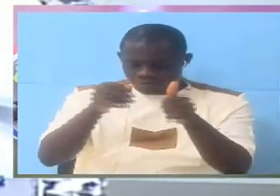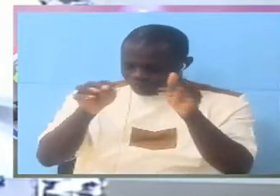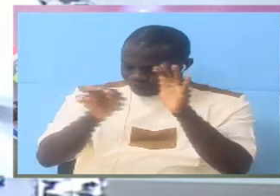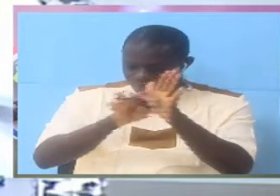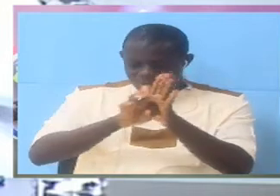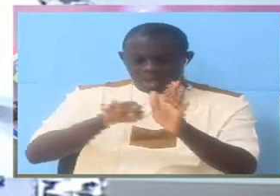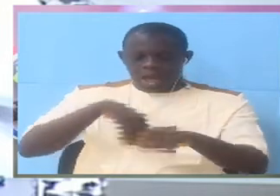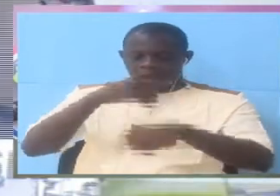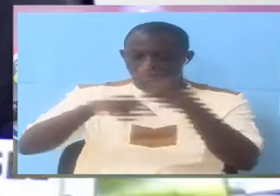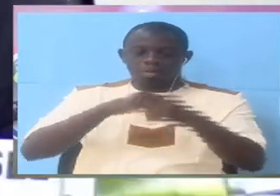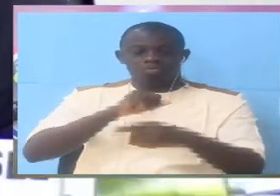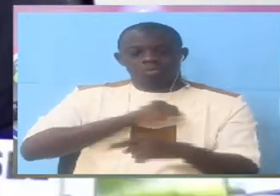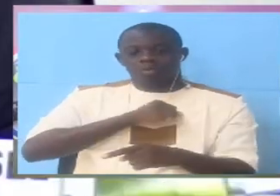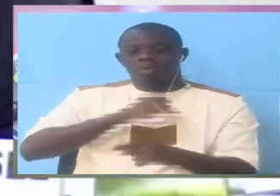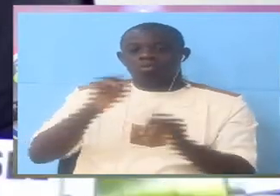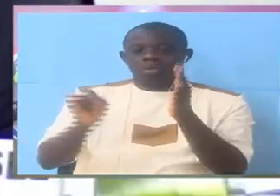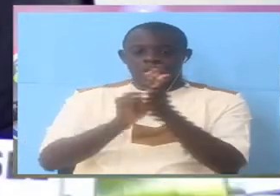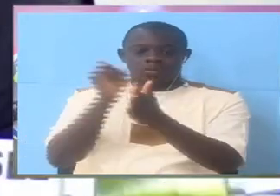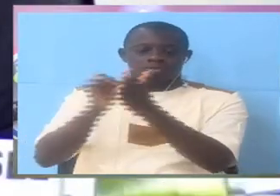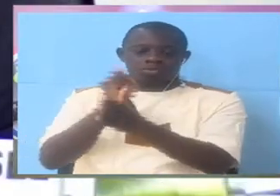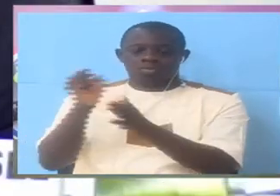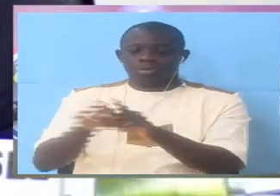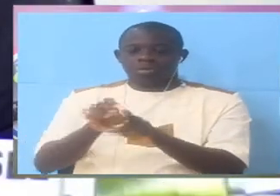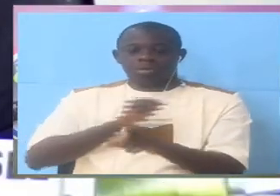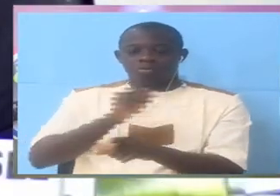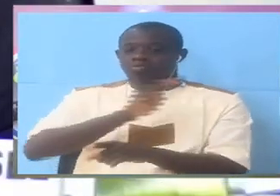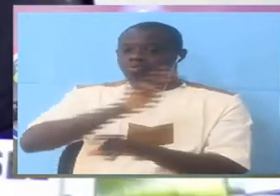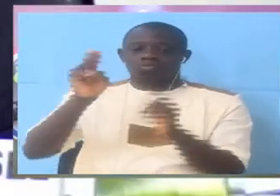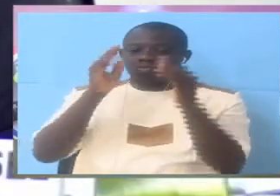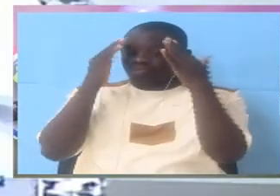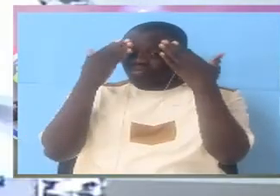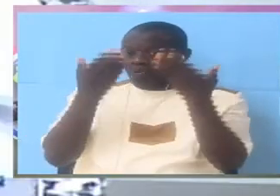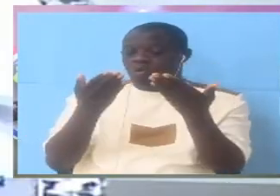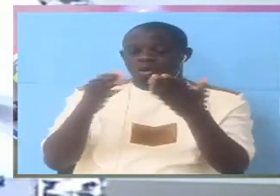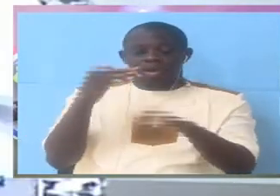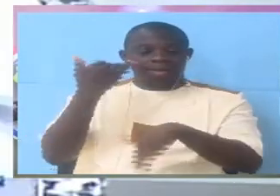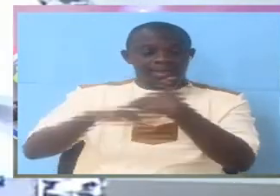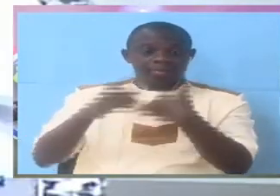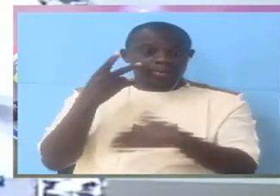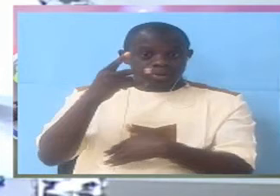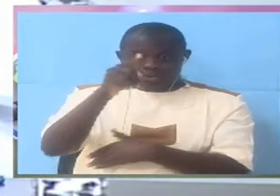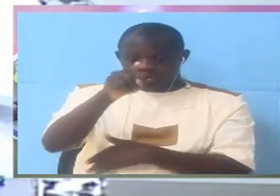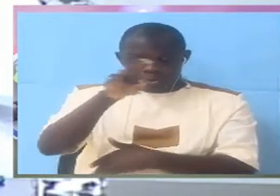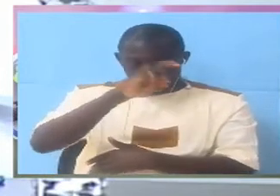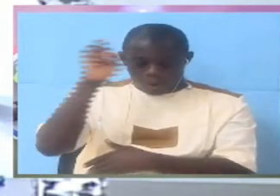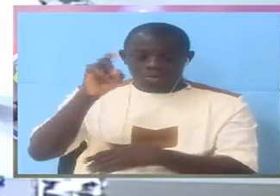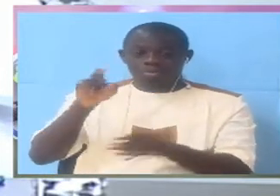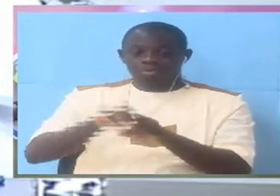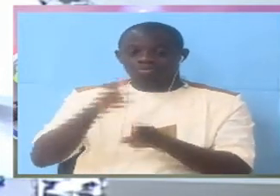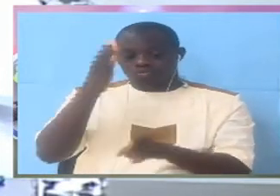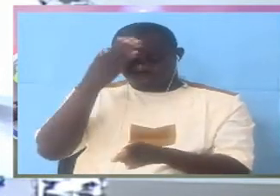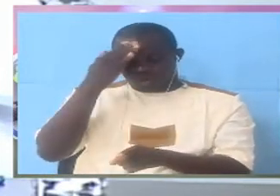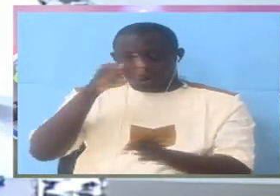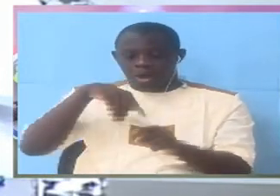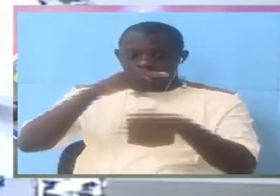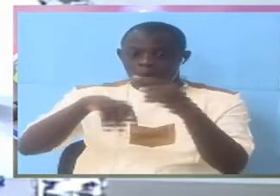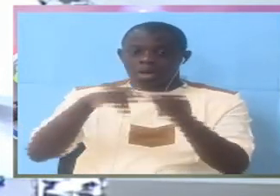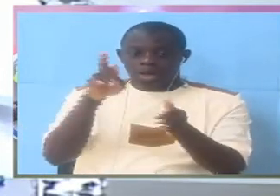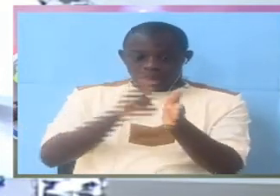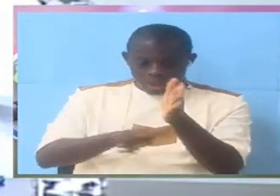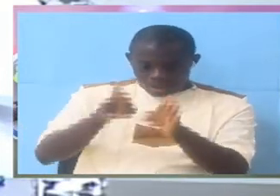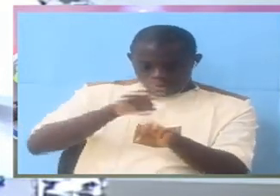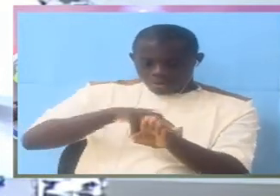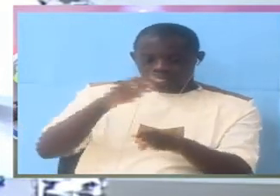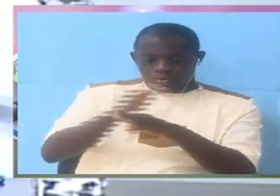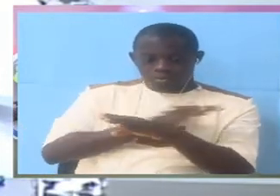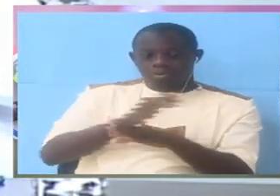very professional. He would not know that. He's never seen you walking. He knows the results you produce. I've worked with him before